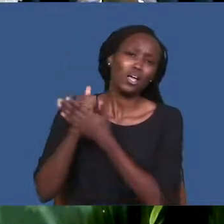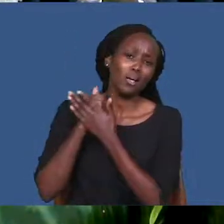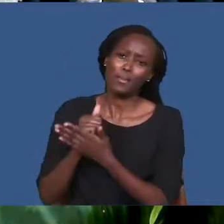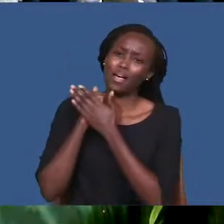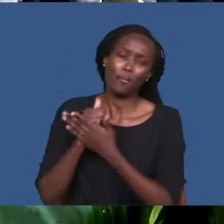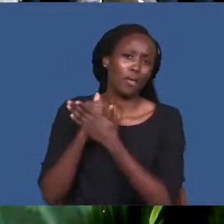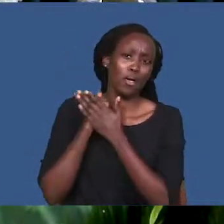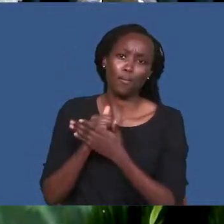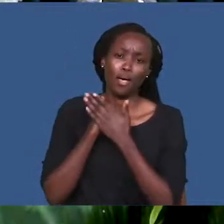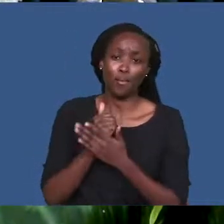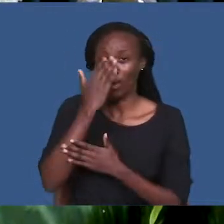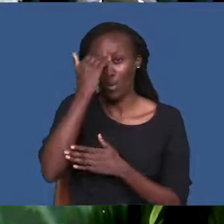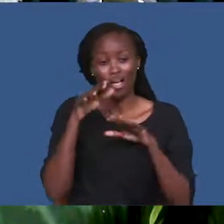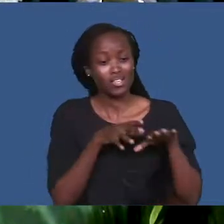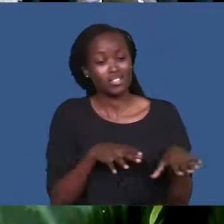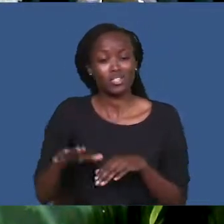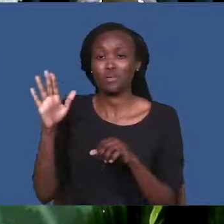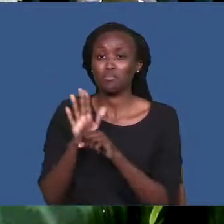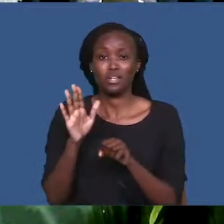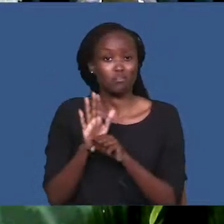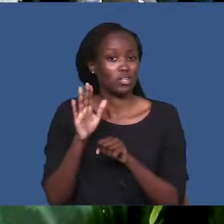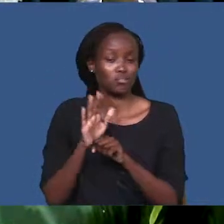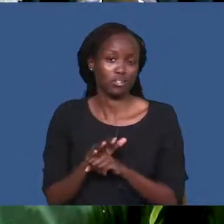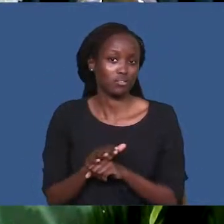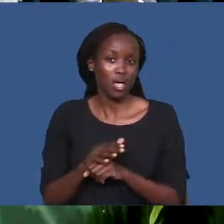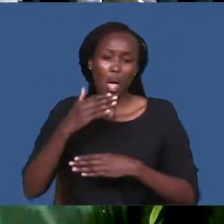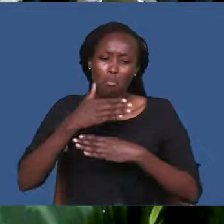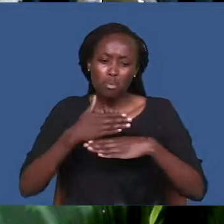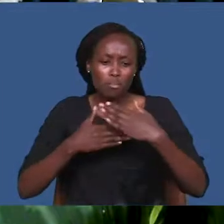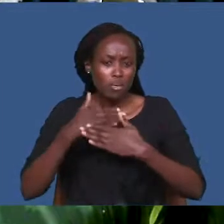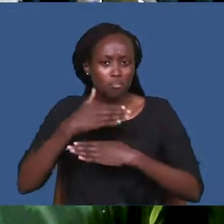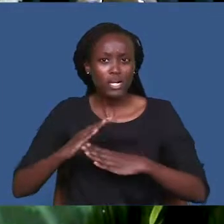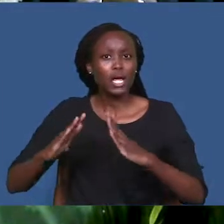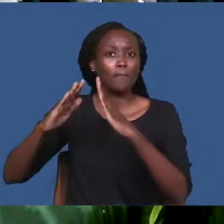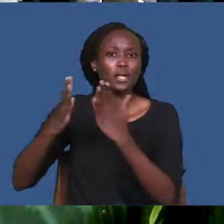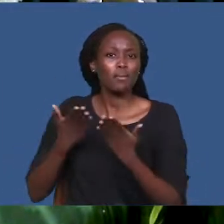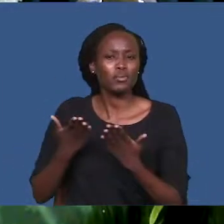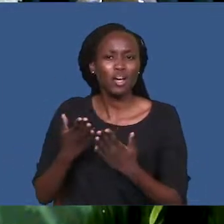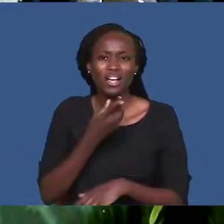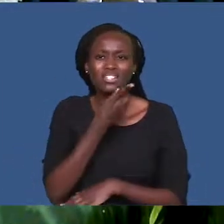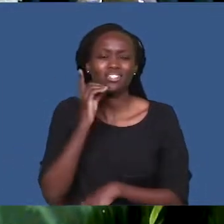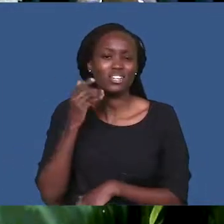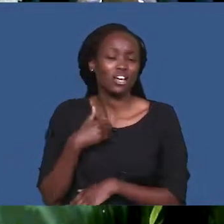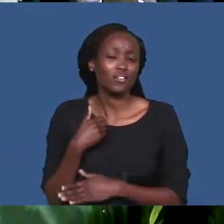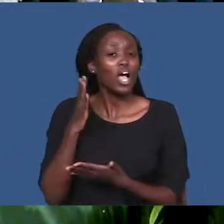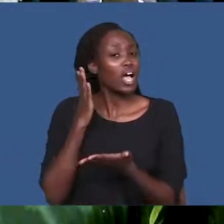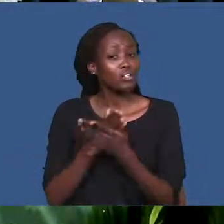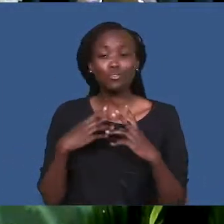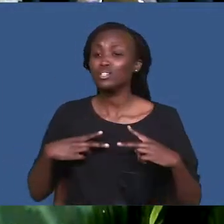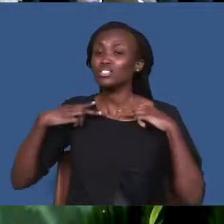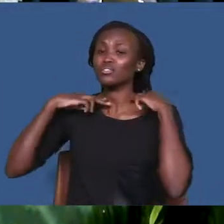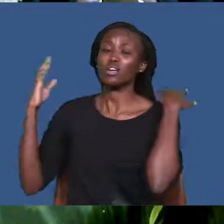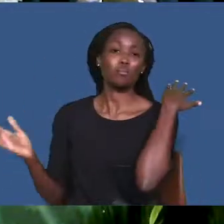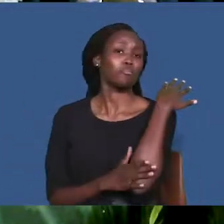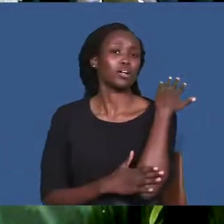with heat and all the odd jobs they had to do. Slavery is a horrible thing. No person or authority